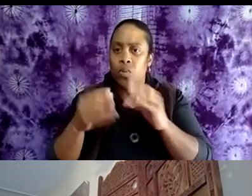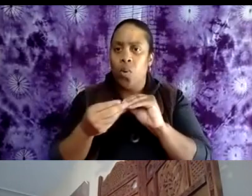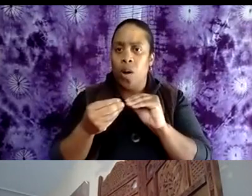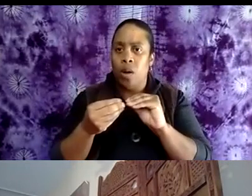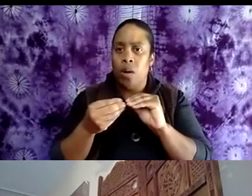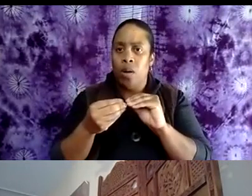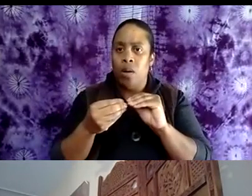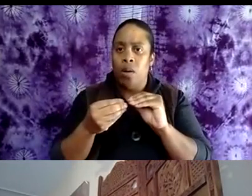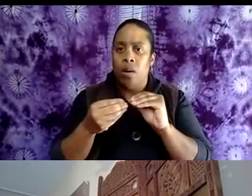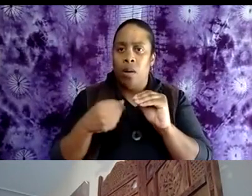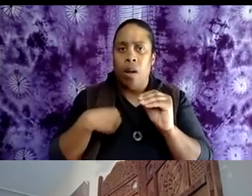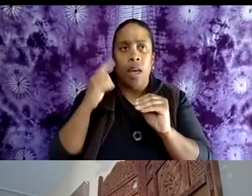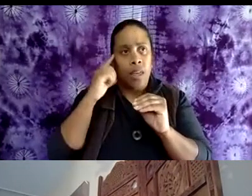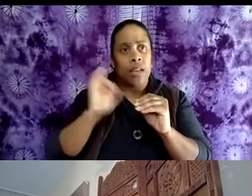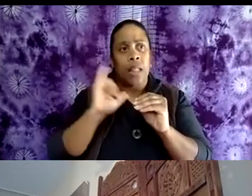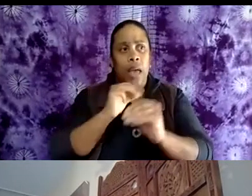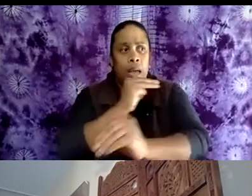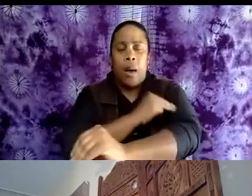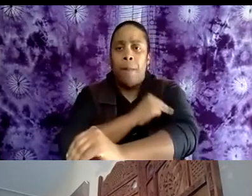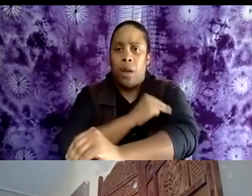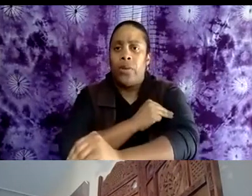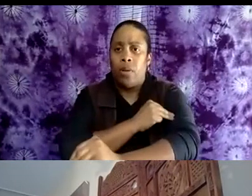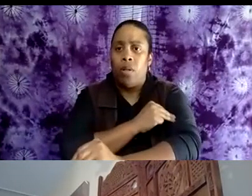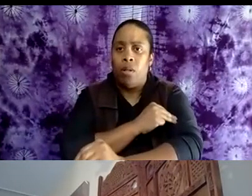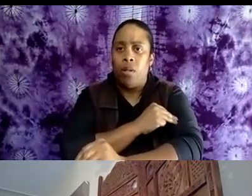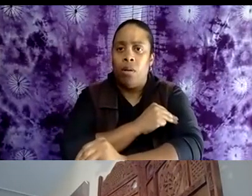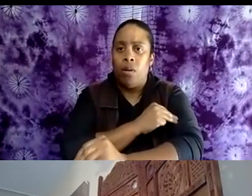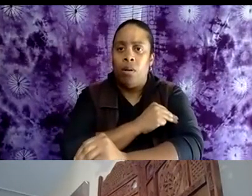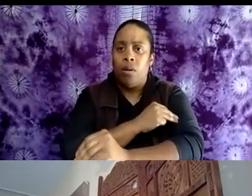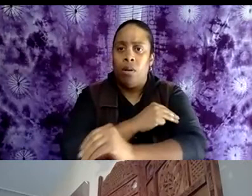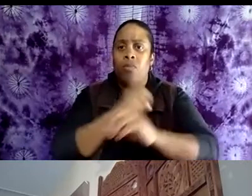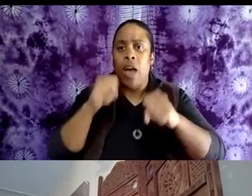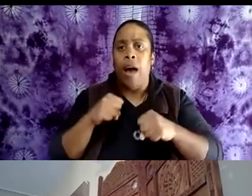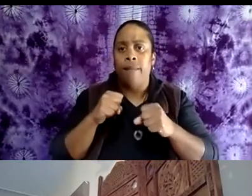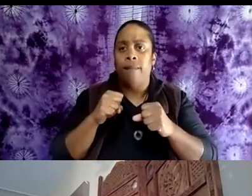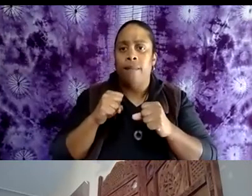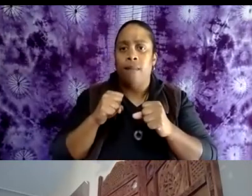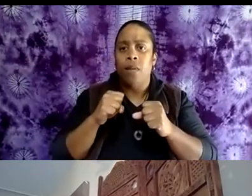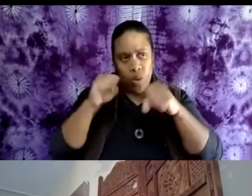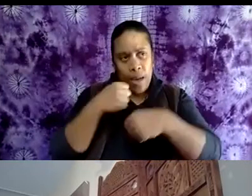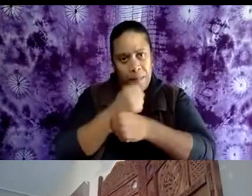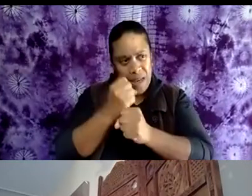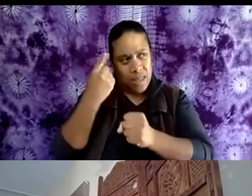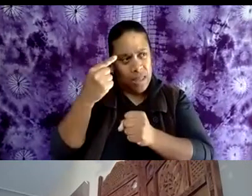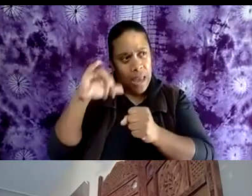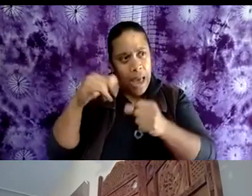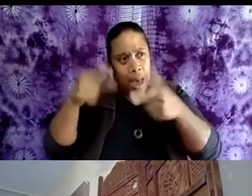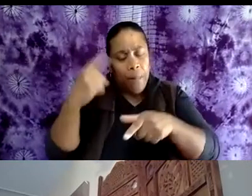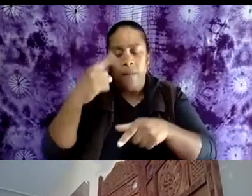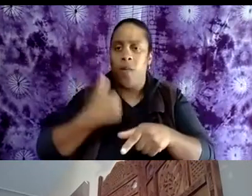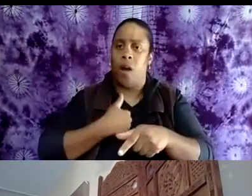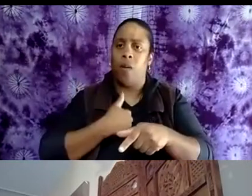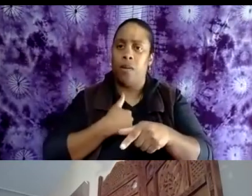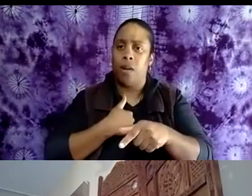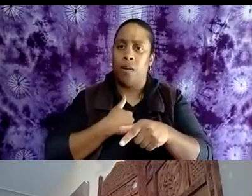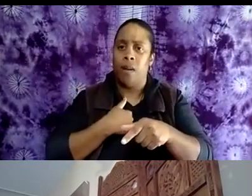really think it's like building a muscle, like being in a gym. Like we have the opportunity to create this for ourselves. So there's a bit to me that's a science,